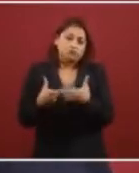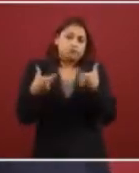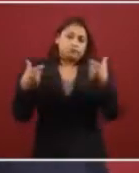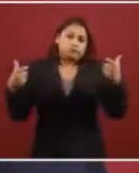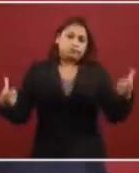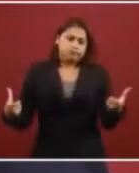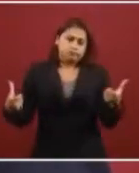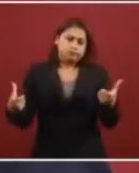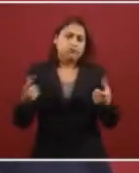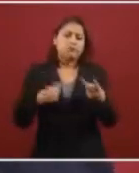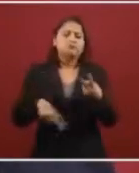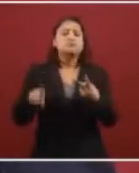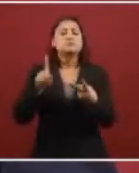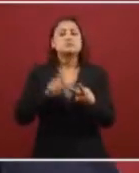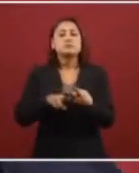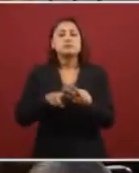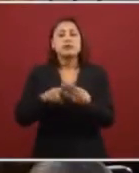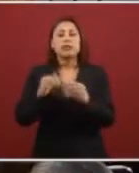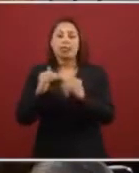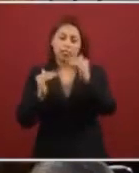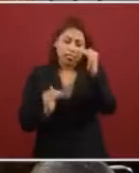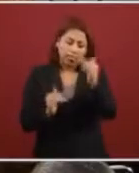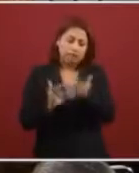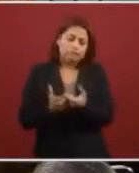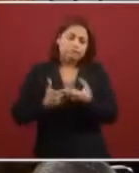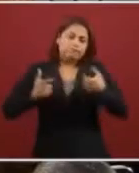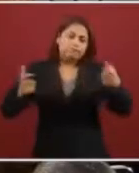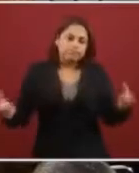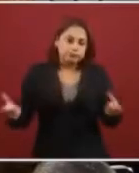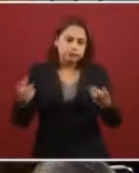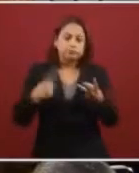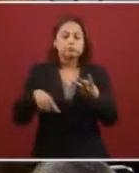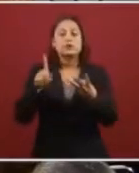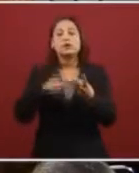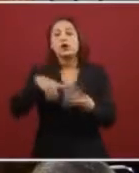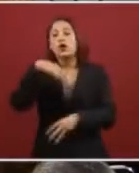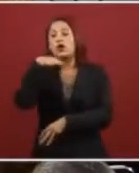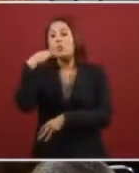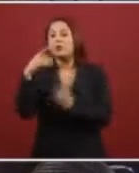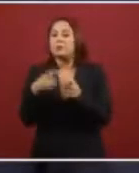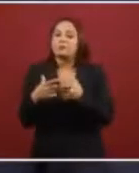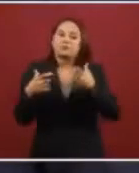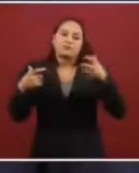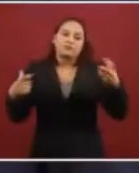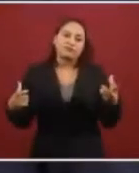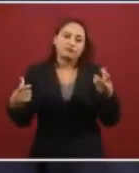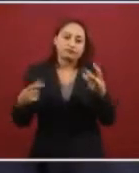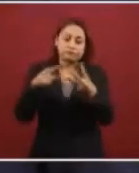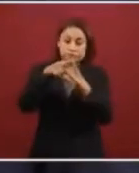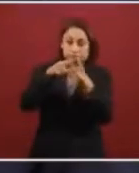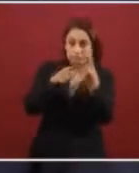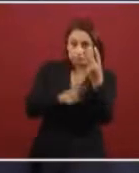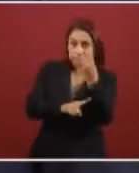La corrupción, corruption grew. Y eso and desató that la inseguridad y la violencia. Gave way for insecurity